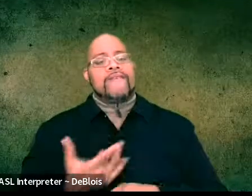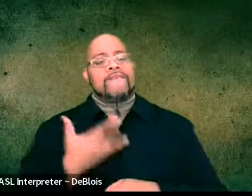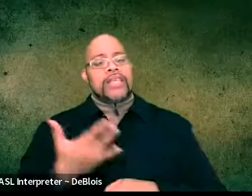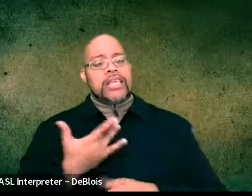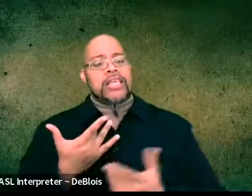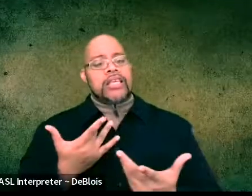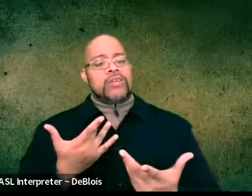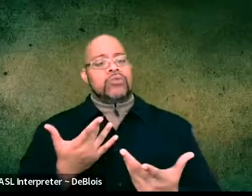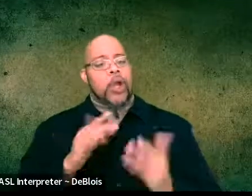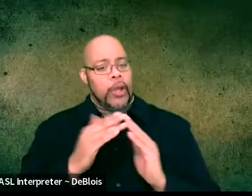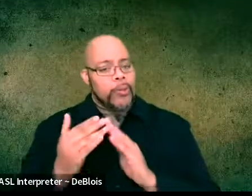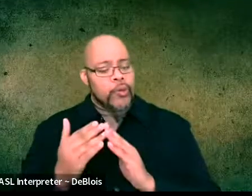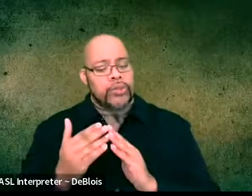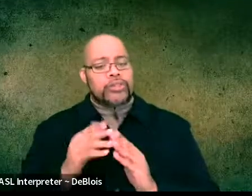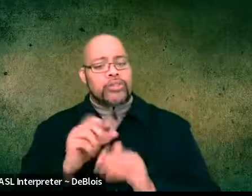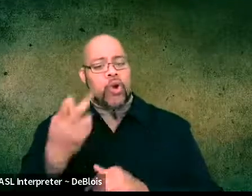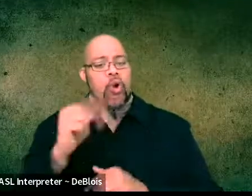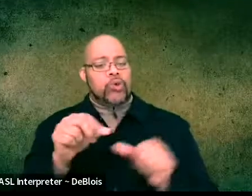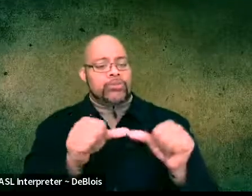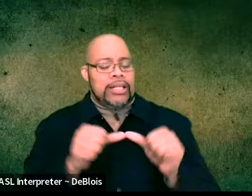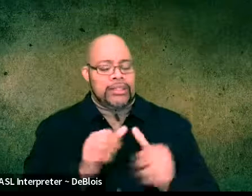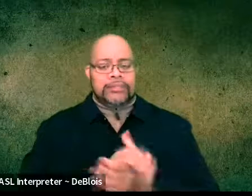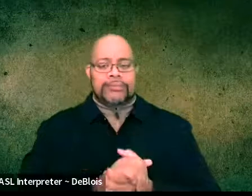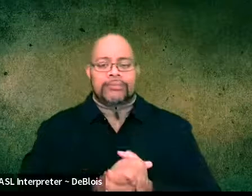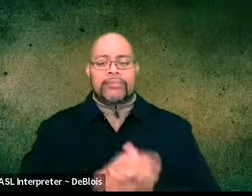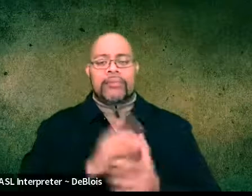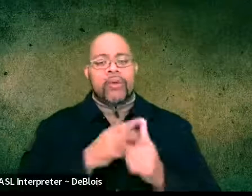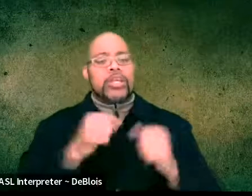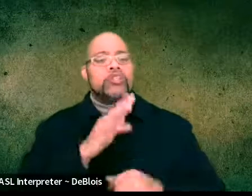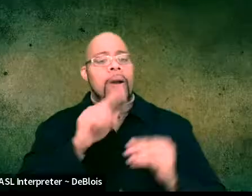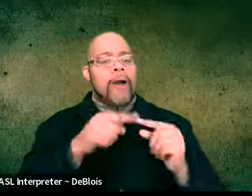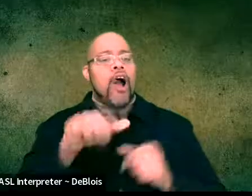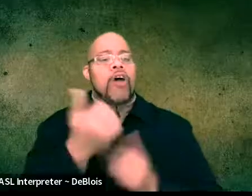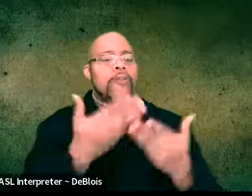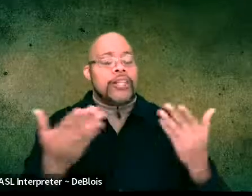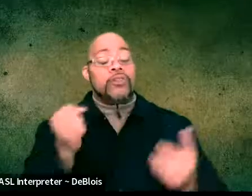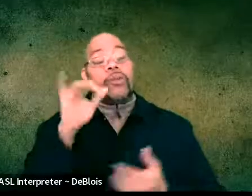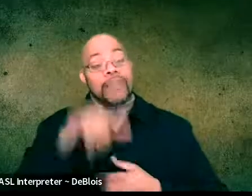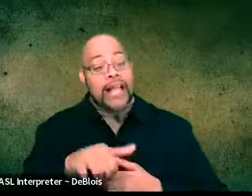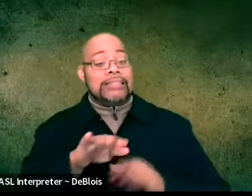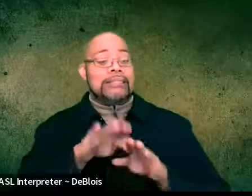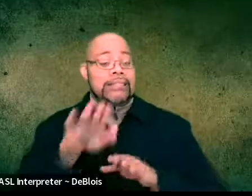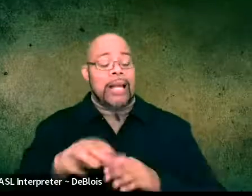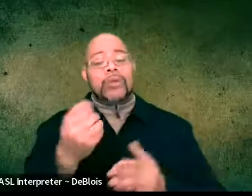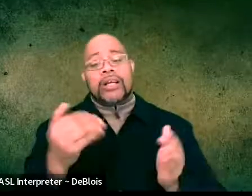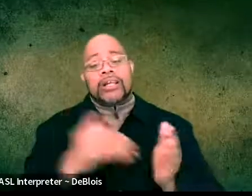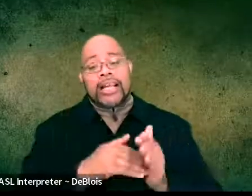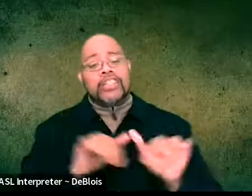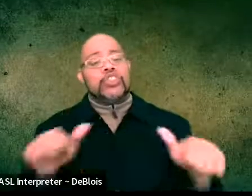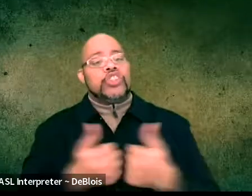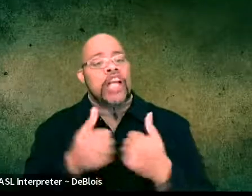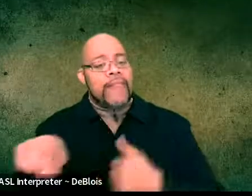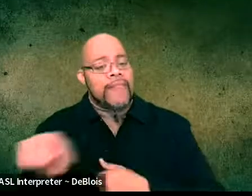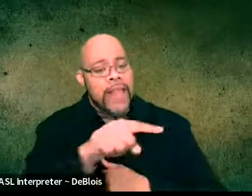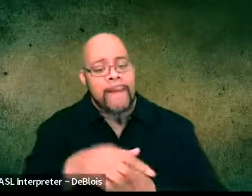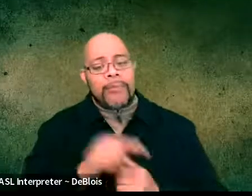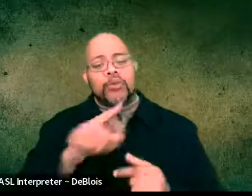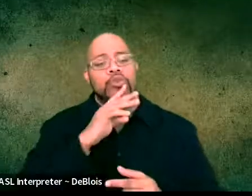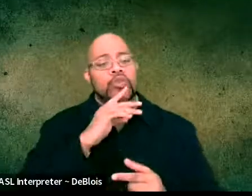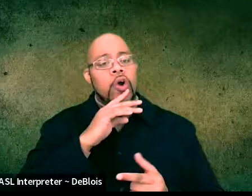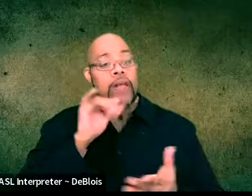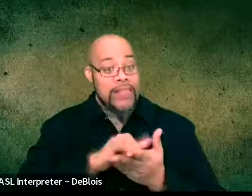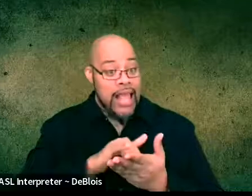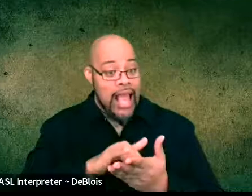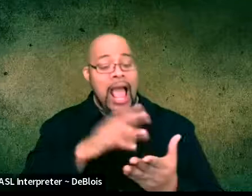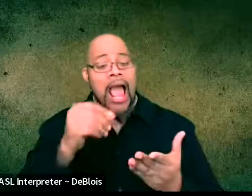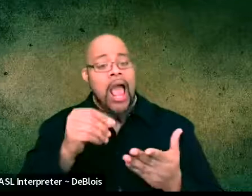a sense of community in your own spaces. And then we can talk about other things. So that's that step. So again, we challenge them to talk the talk,